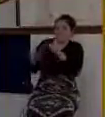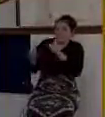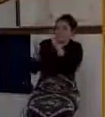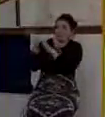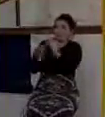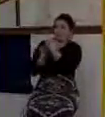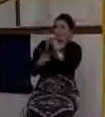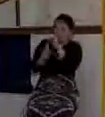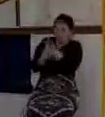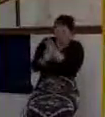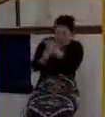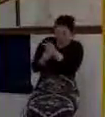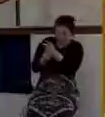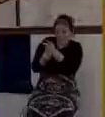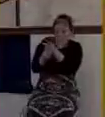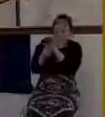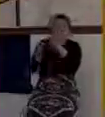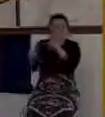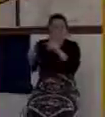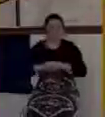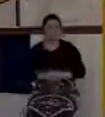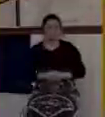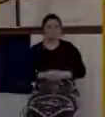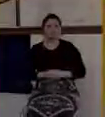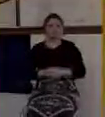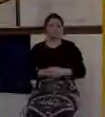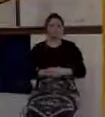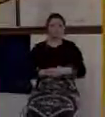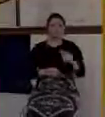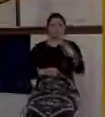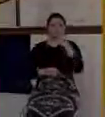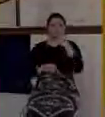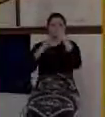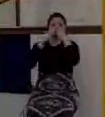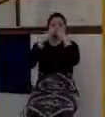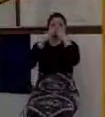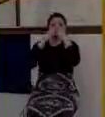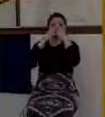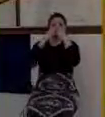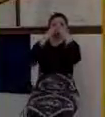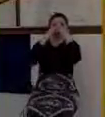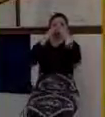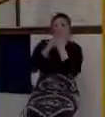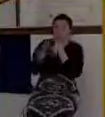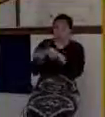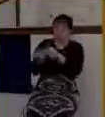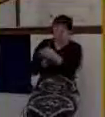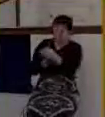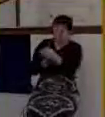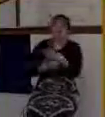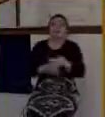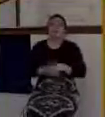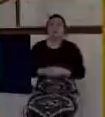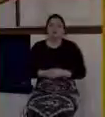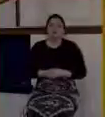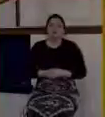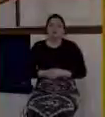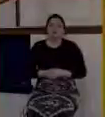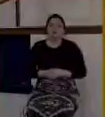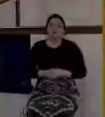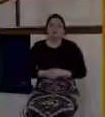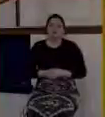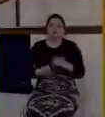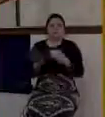sound is from the Greek word hygieneo, where we get the word hygiene, and it simply means healthy or health-giving. Health-giving